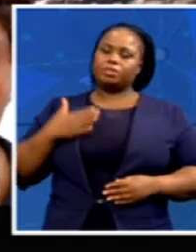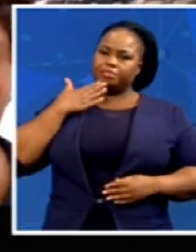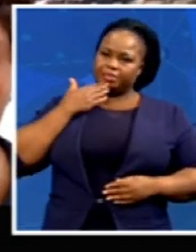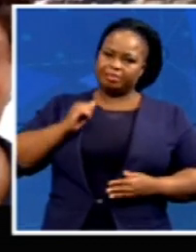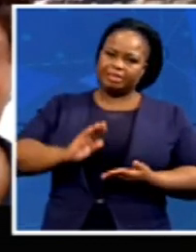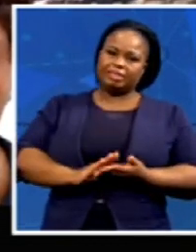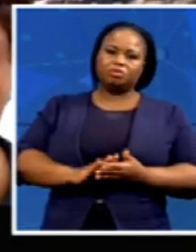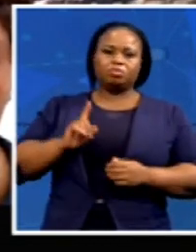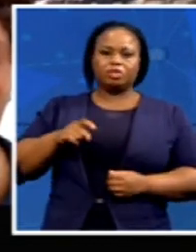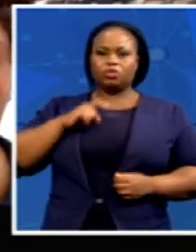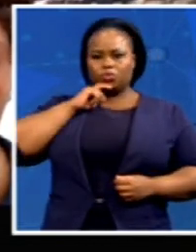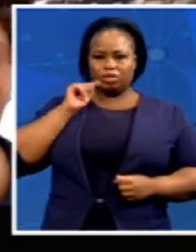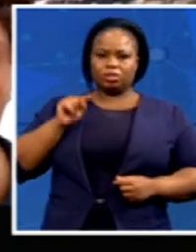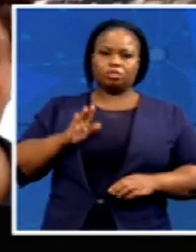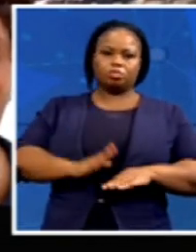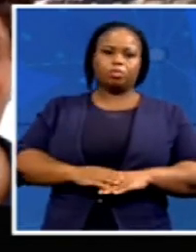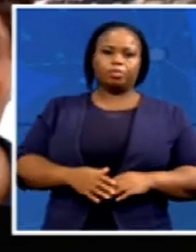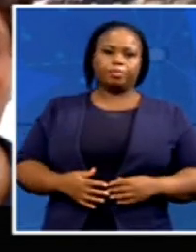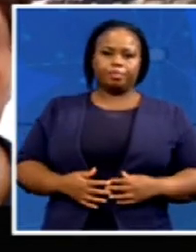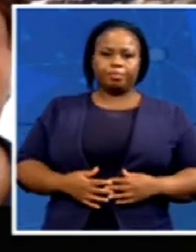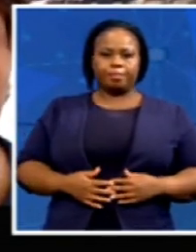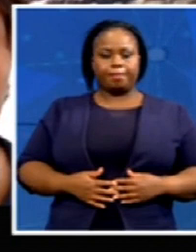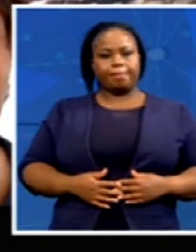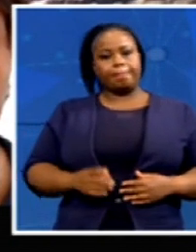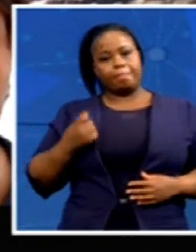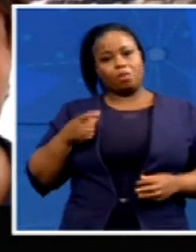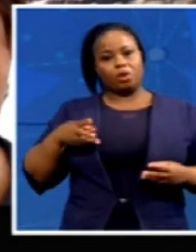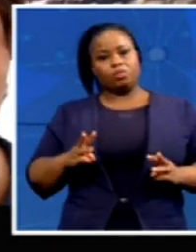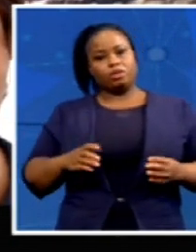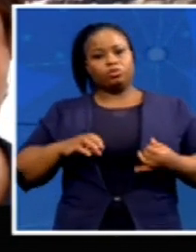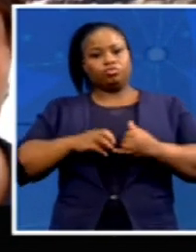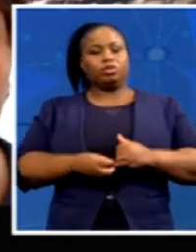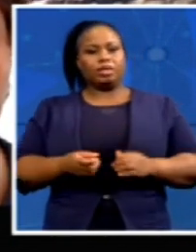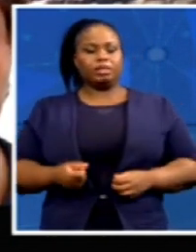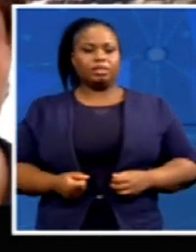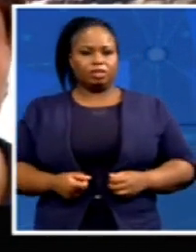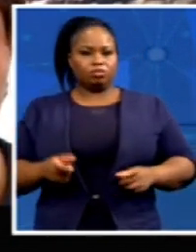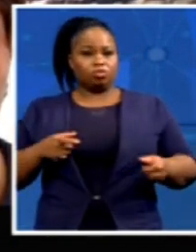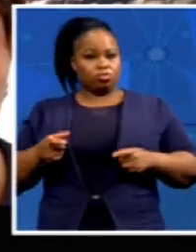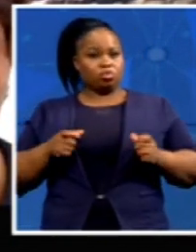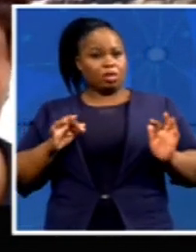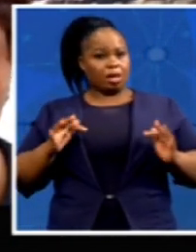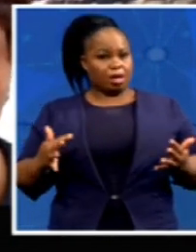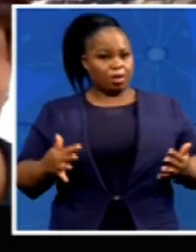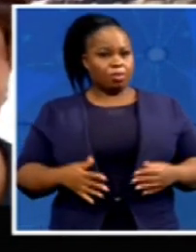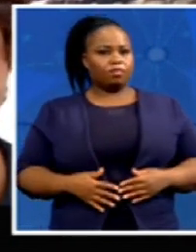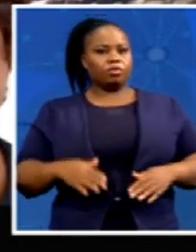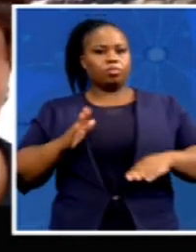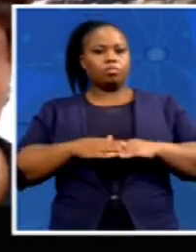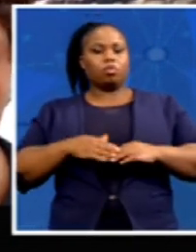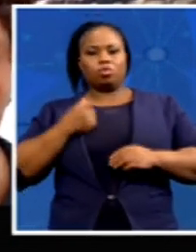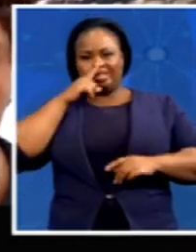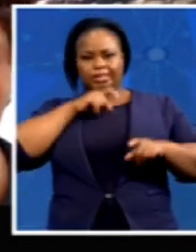possible. The only way to find infections and control them is to conduct more testing. In terms